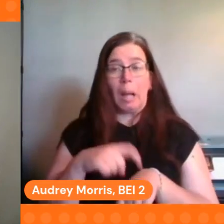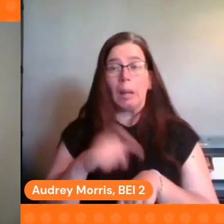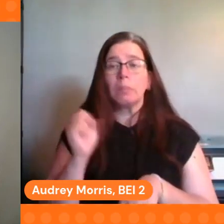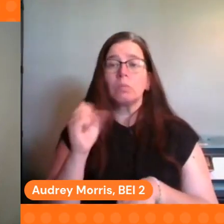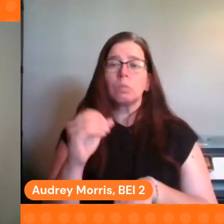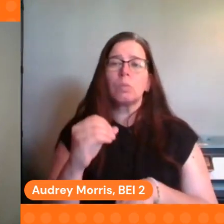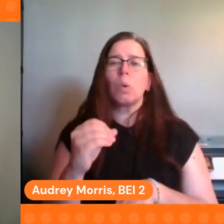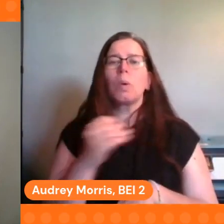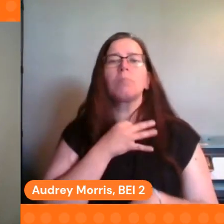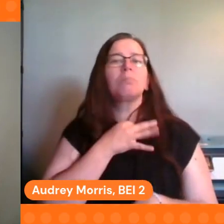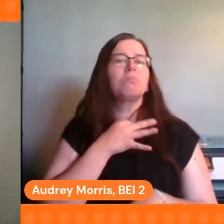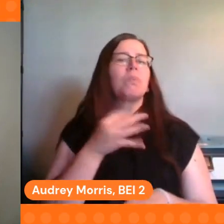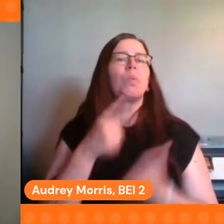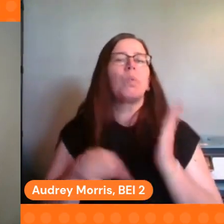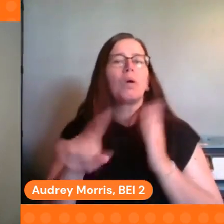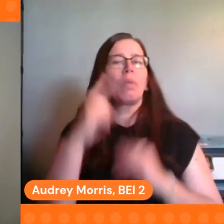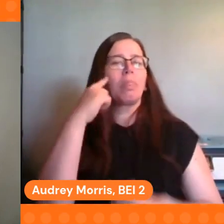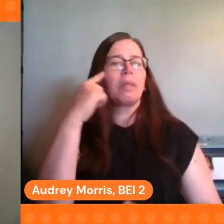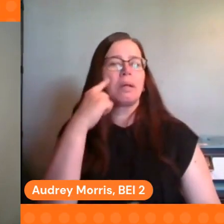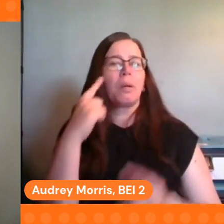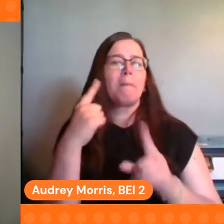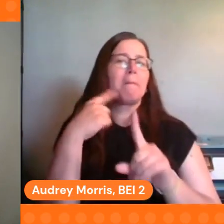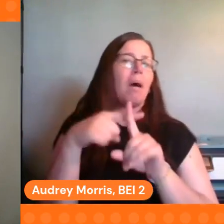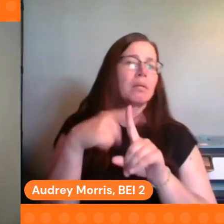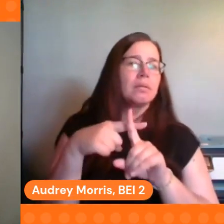and positive role is here for us?